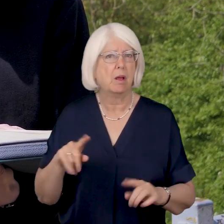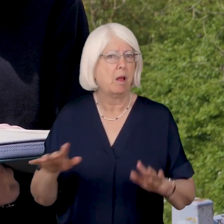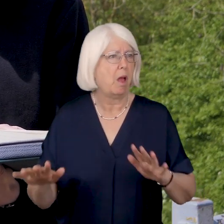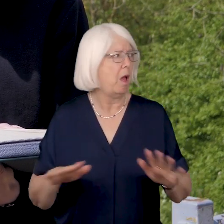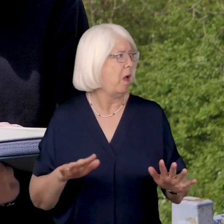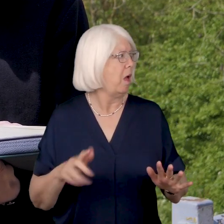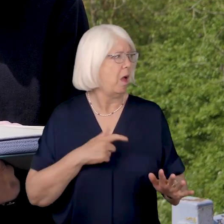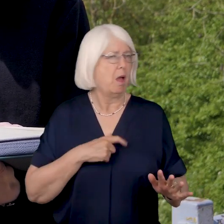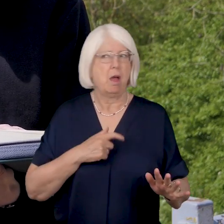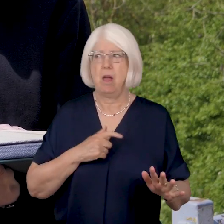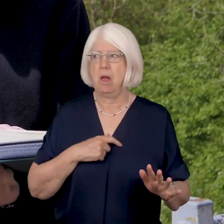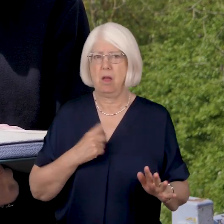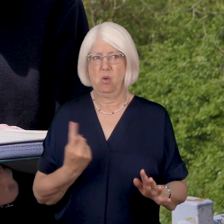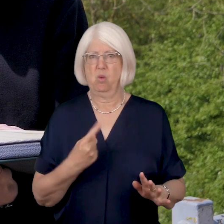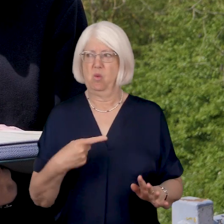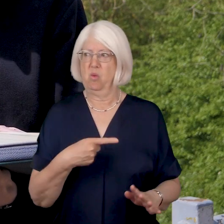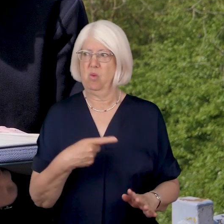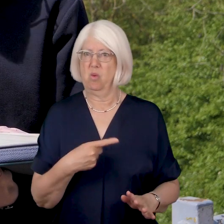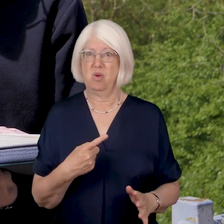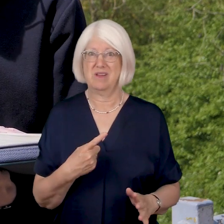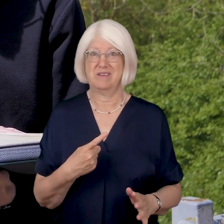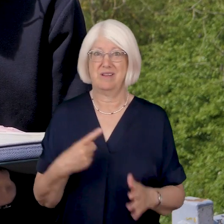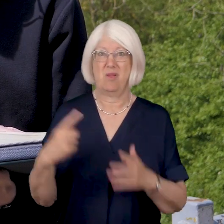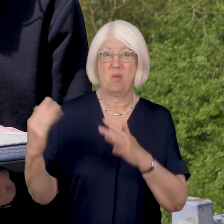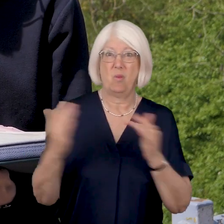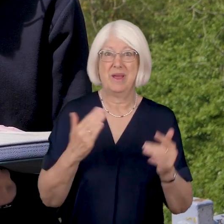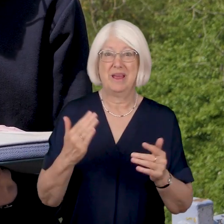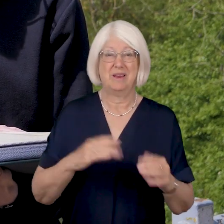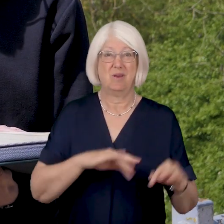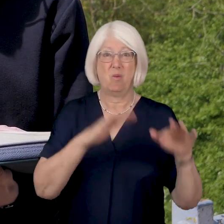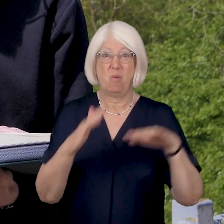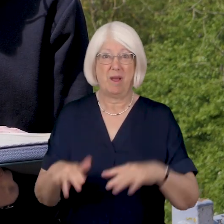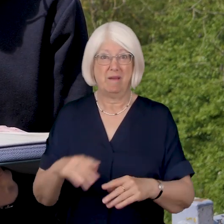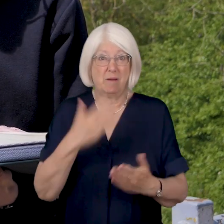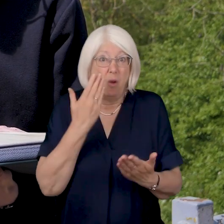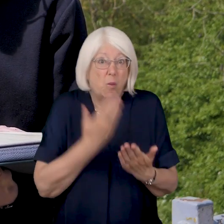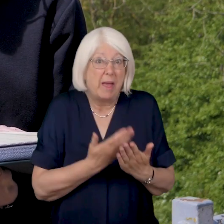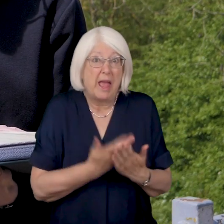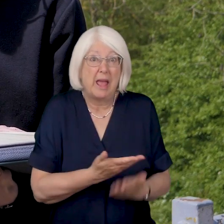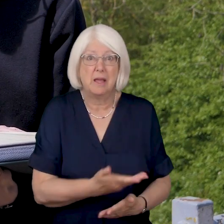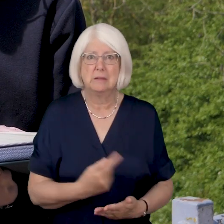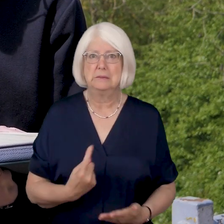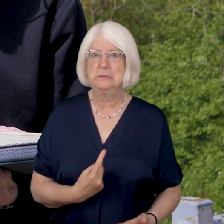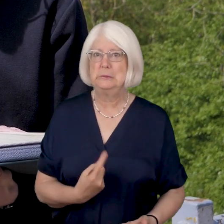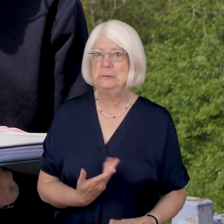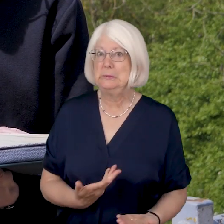and asked each other, "Who is this? Even the wind and waves obey him."